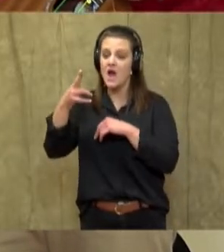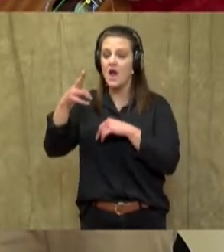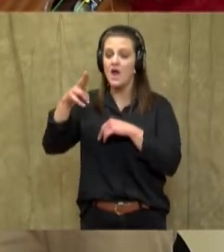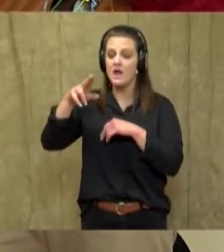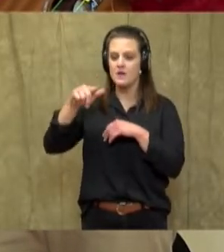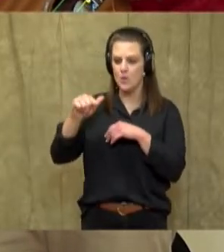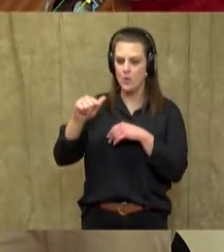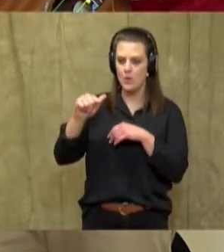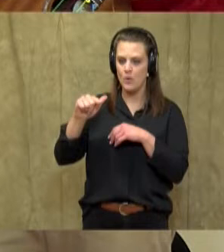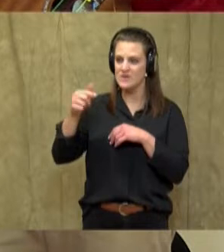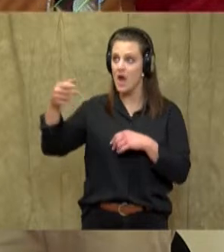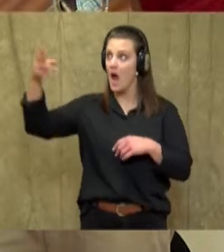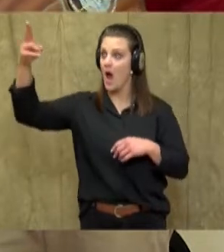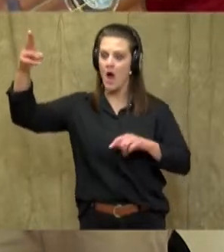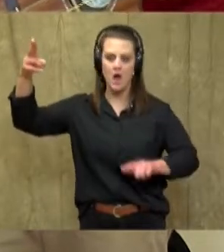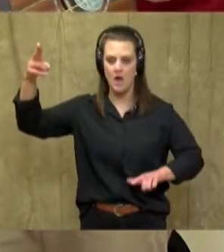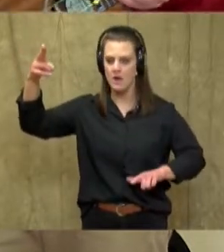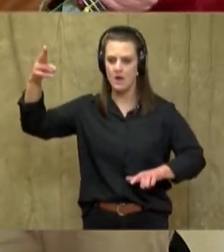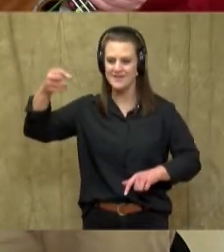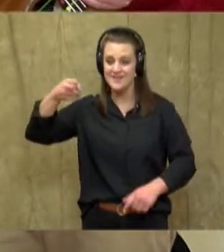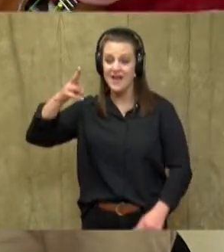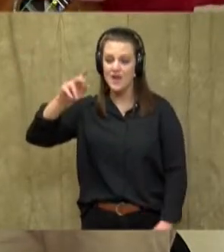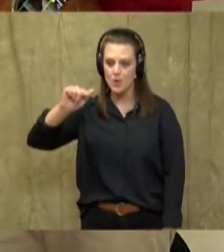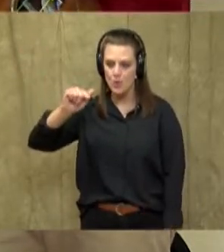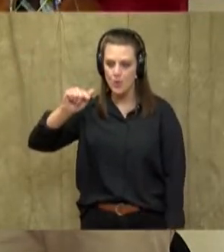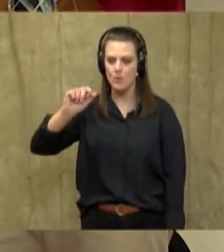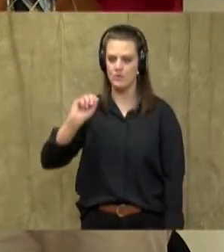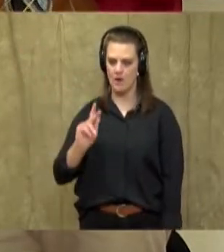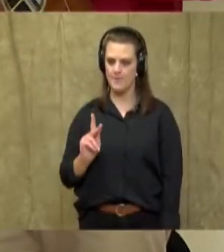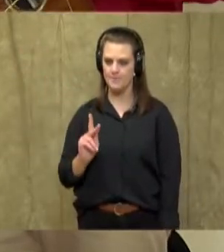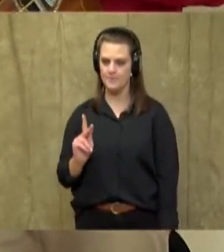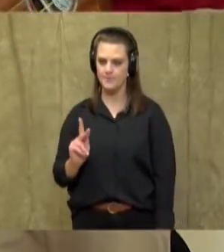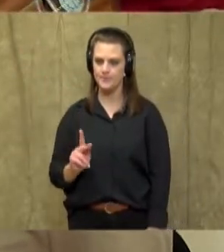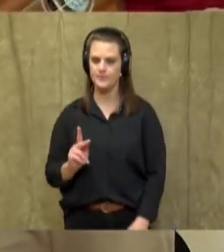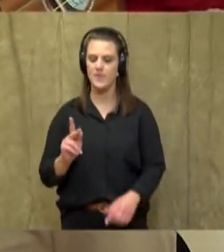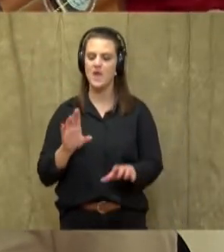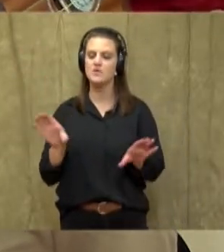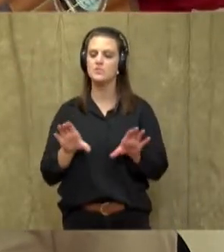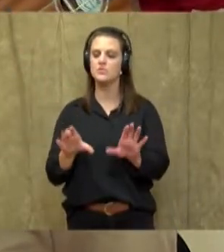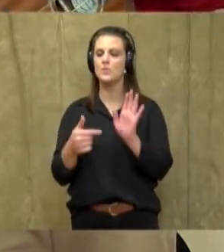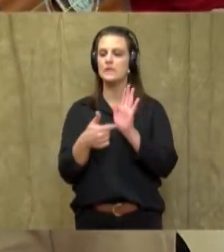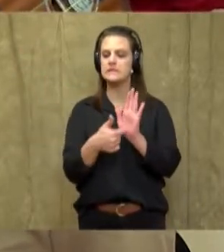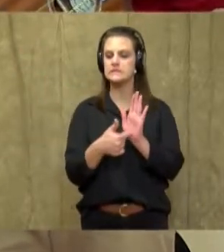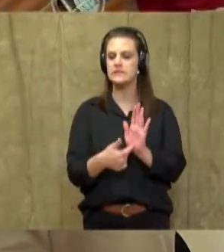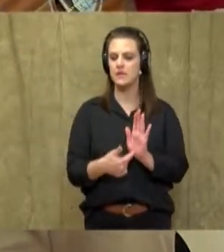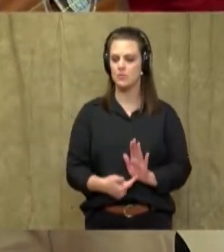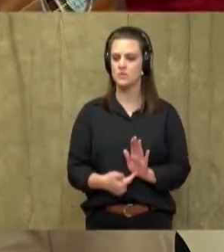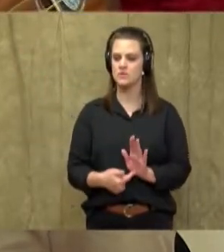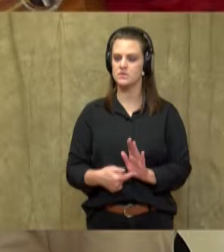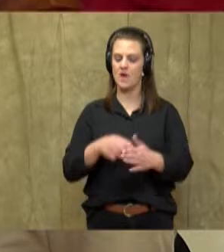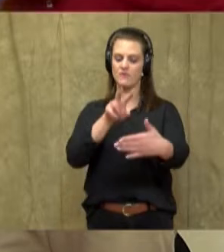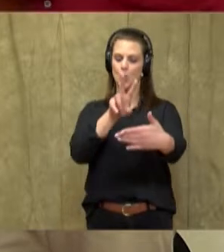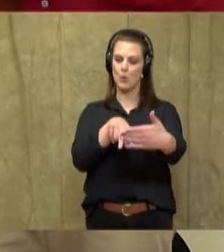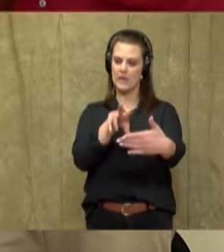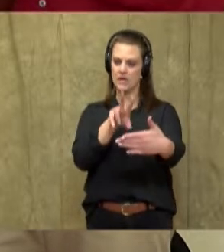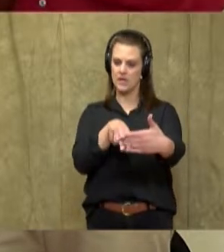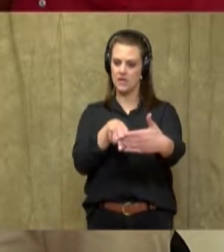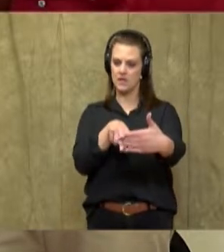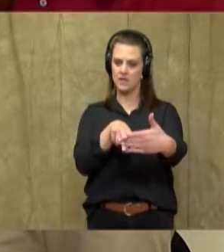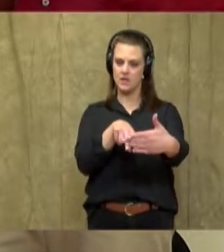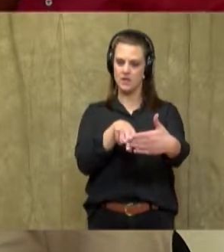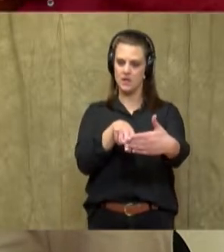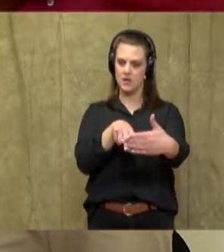higher. Me sounds a little bit lower. We're going to do a few examples of reading just these 2